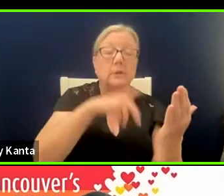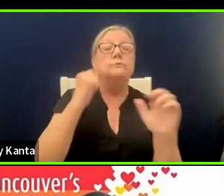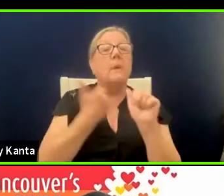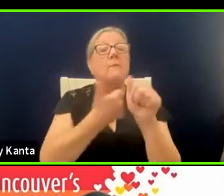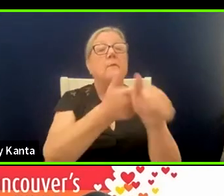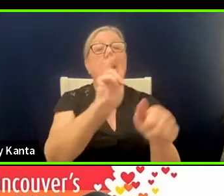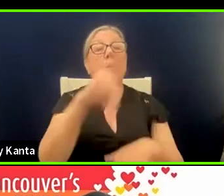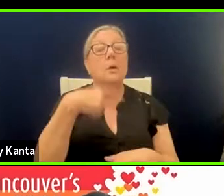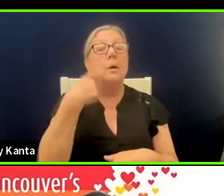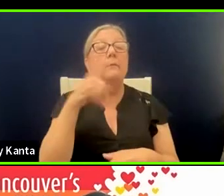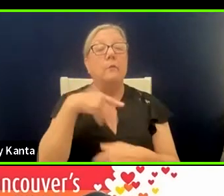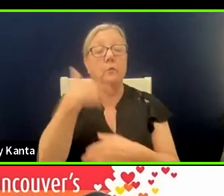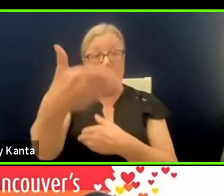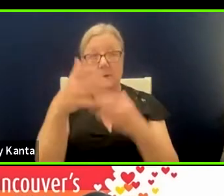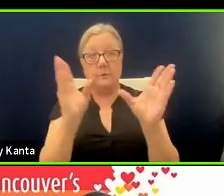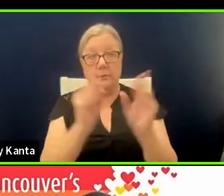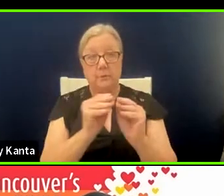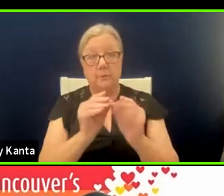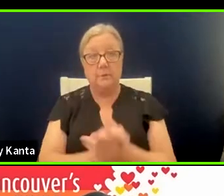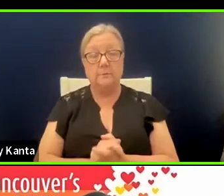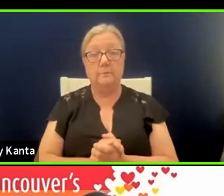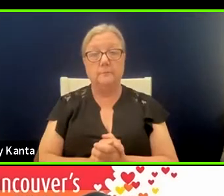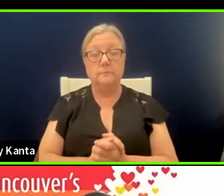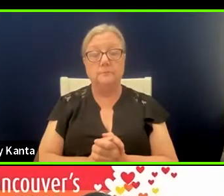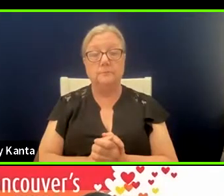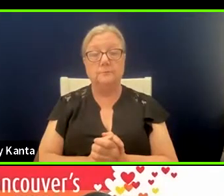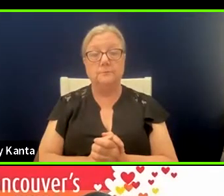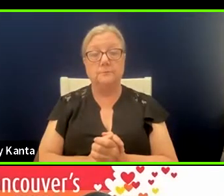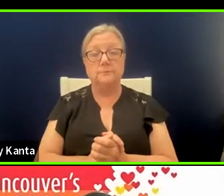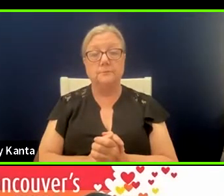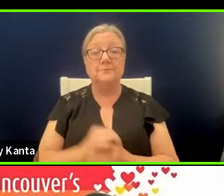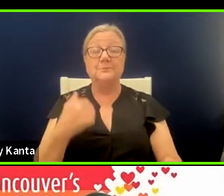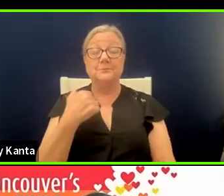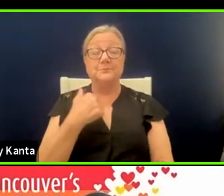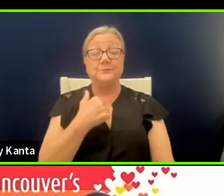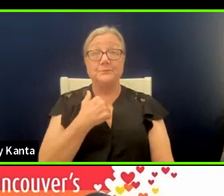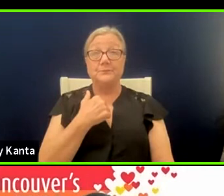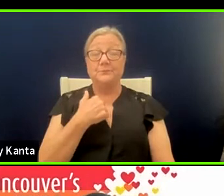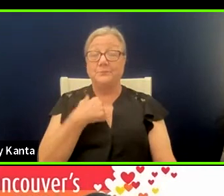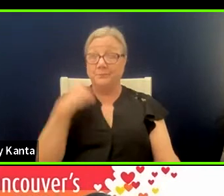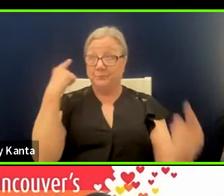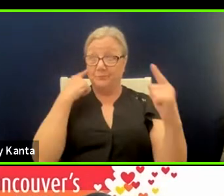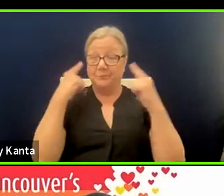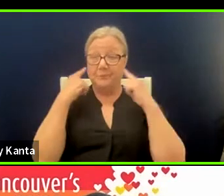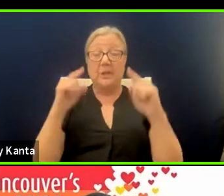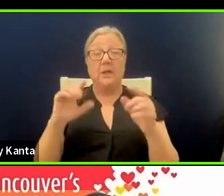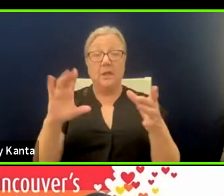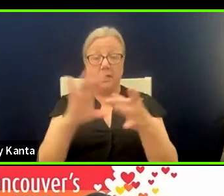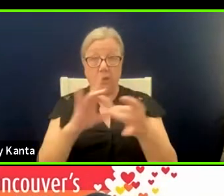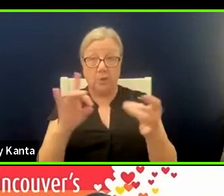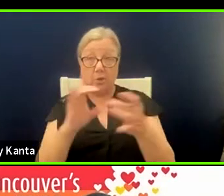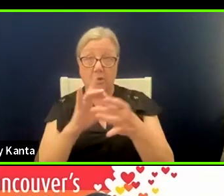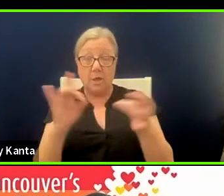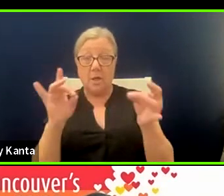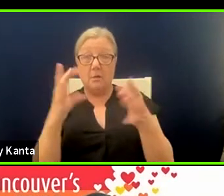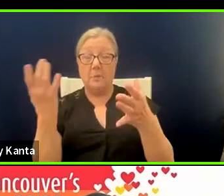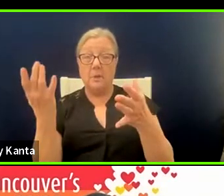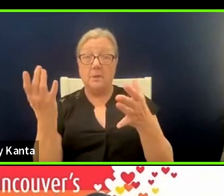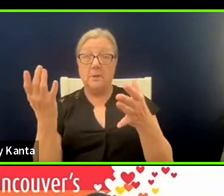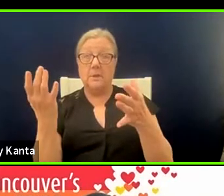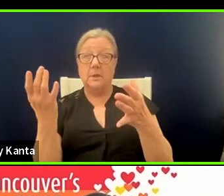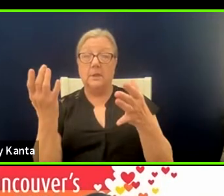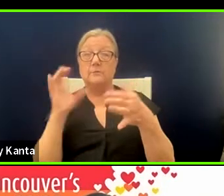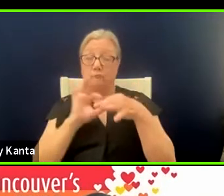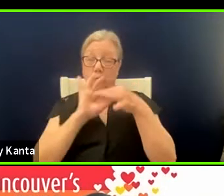And it sounds, what I'm hearing is specifically kind of around this more urban